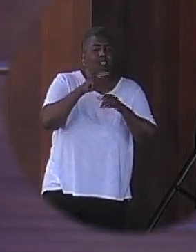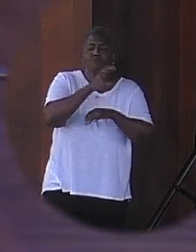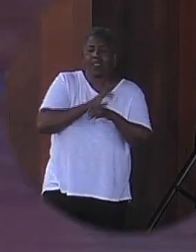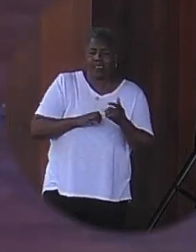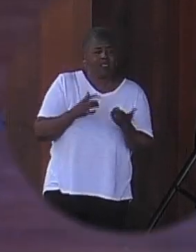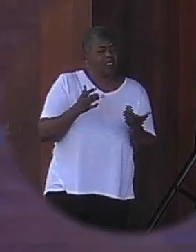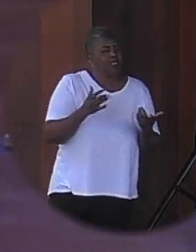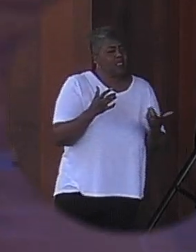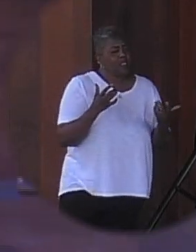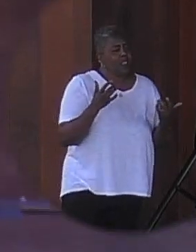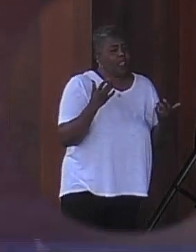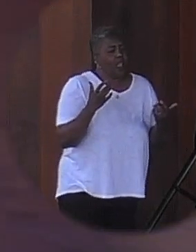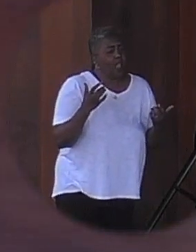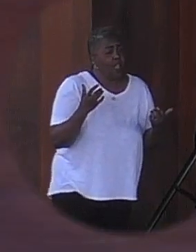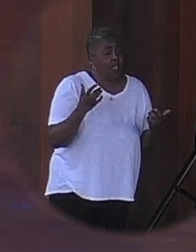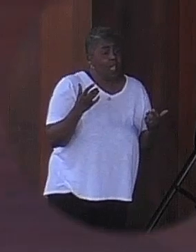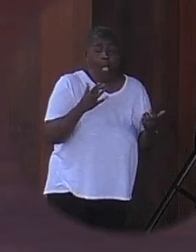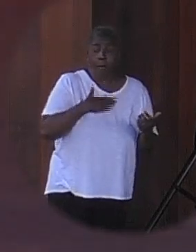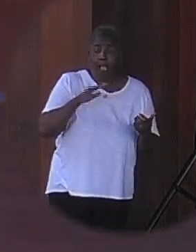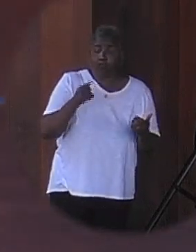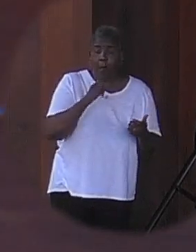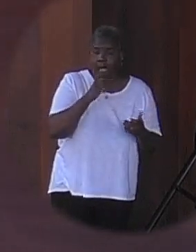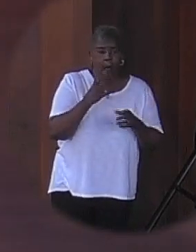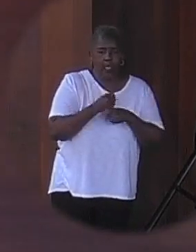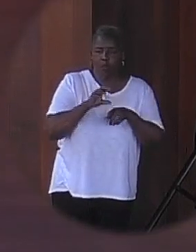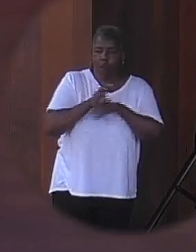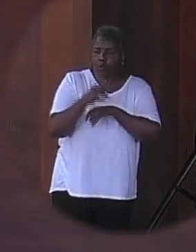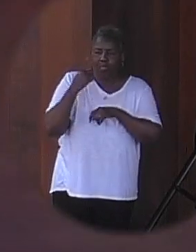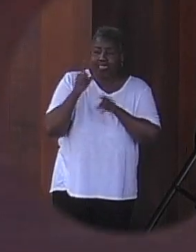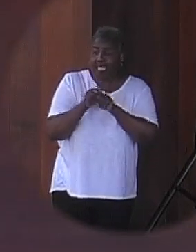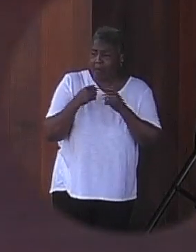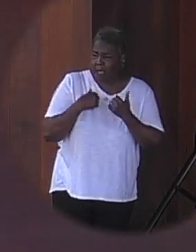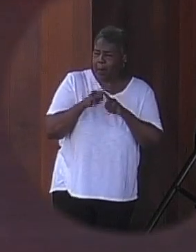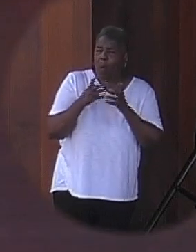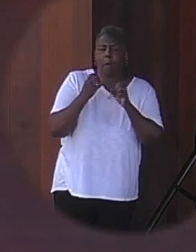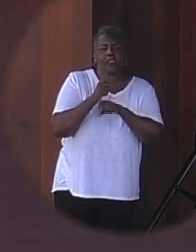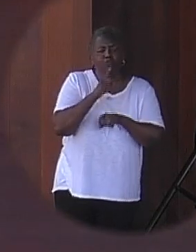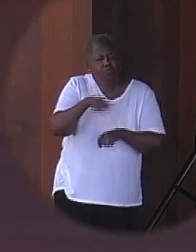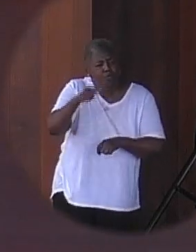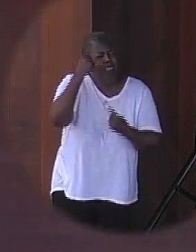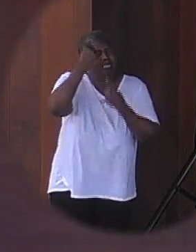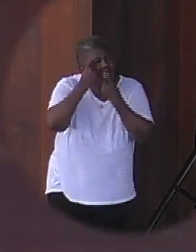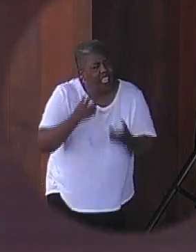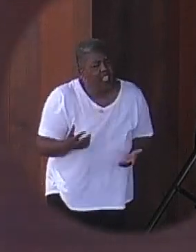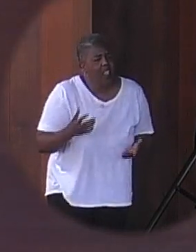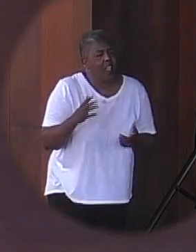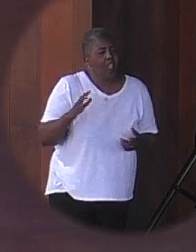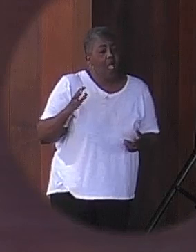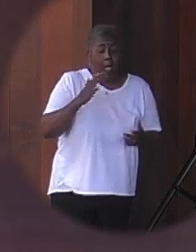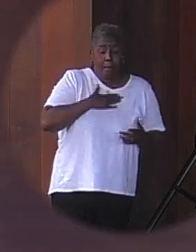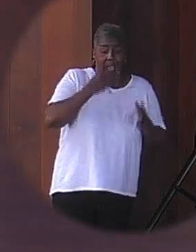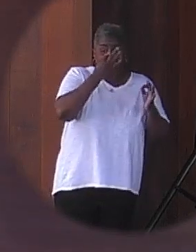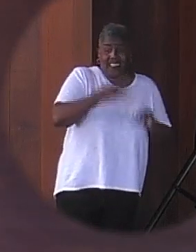And Judy, I know this is controversial. My job is not to make people think what I think, but just to make sure they think that my